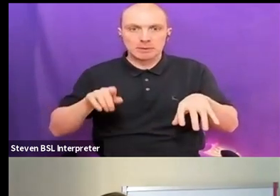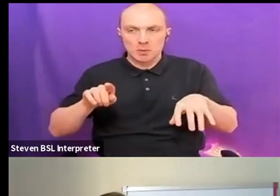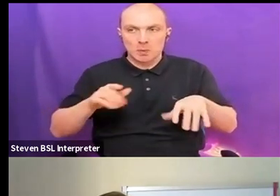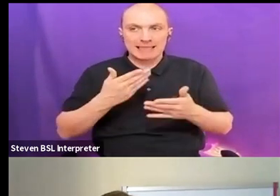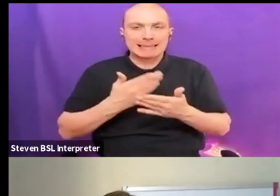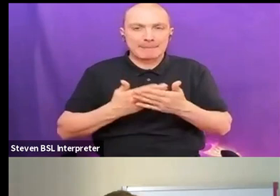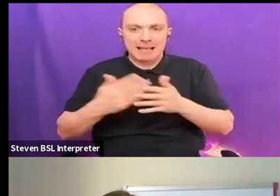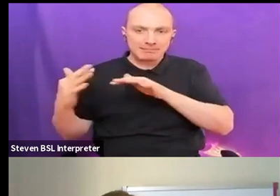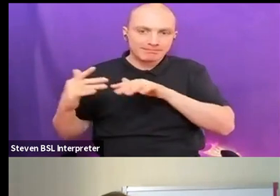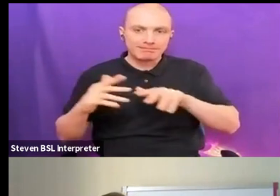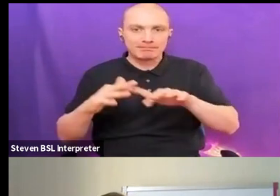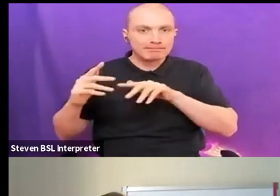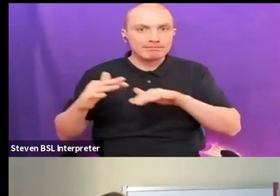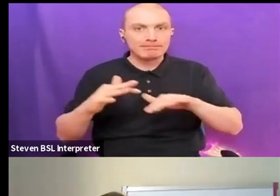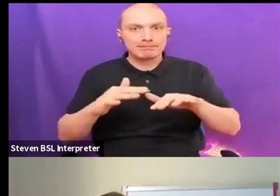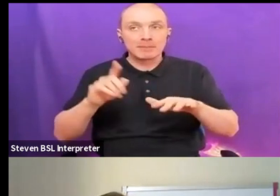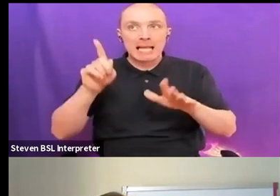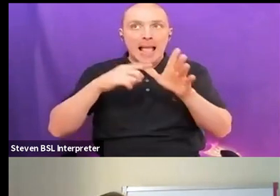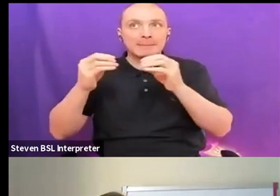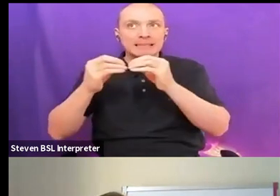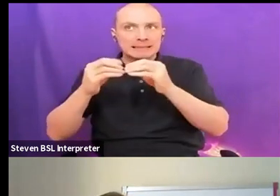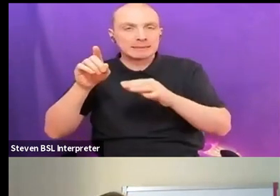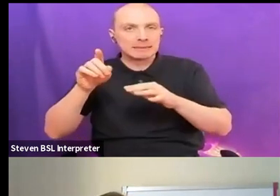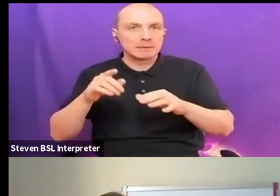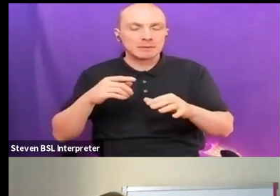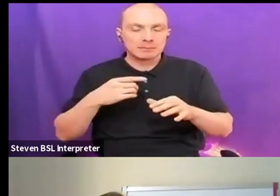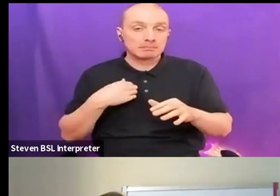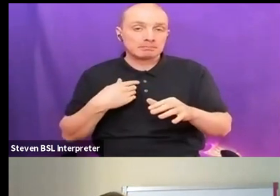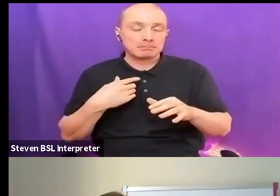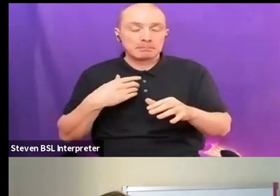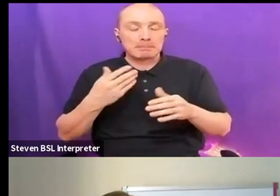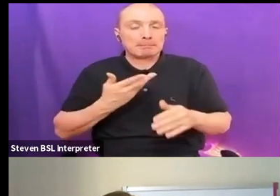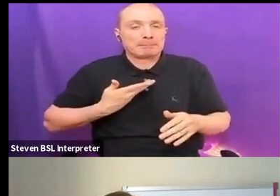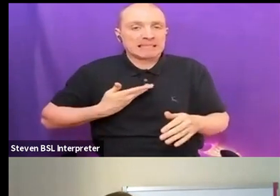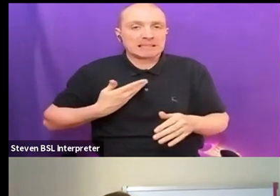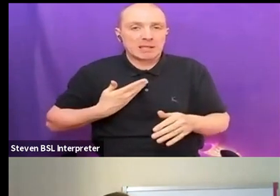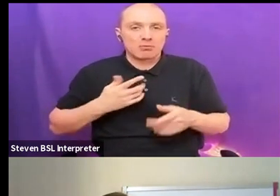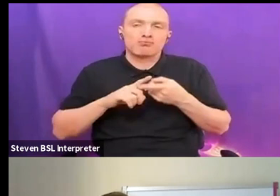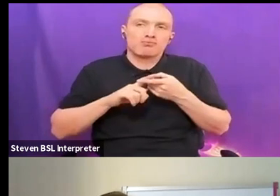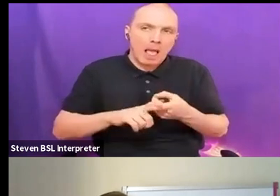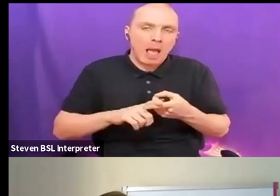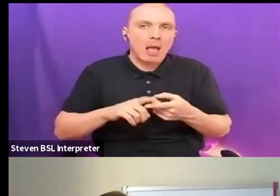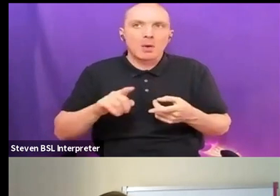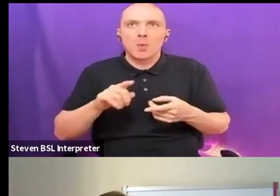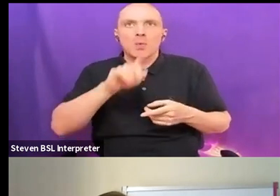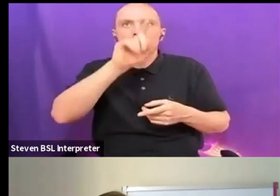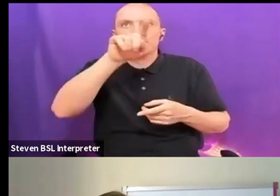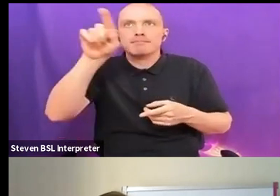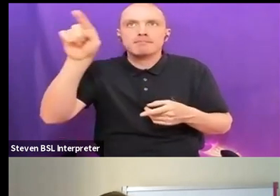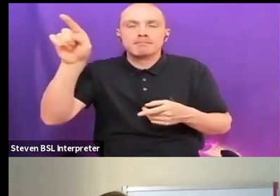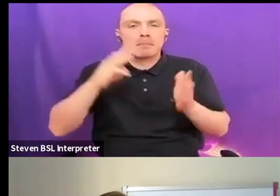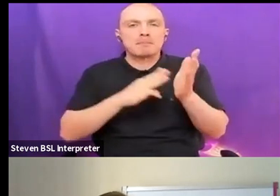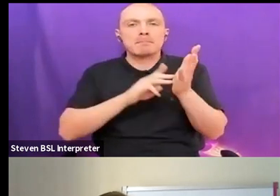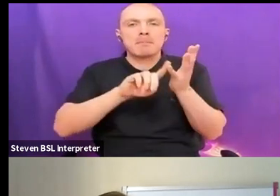centre depended on people, what they called country folk, coming in from Aberdeenshire and beyond, Murray and so on, to use their shops